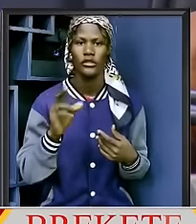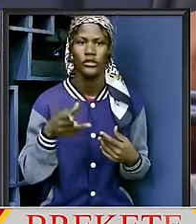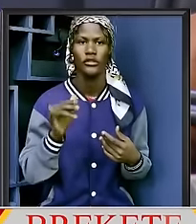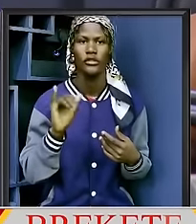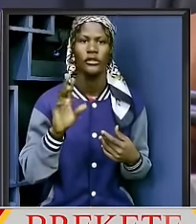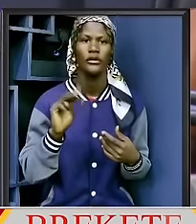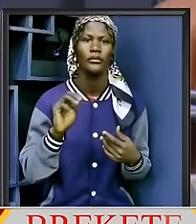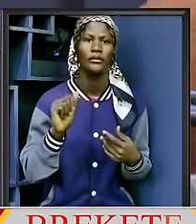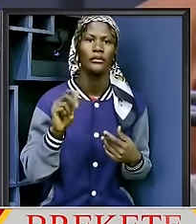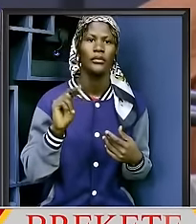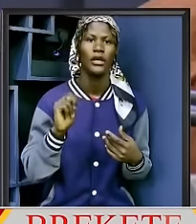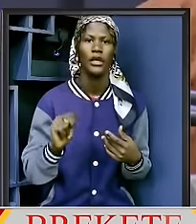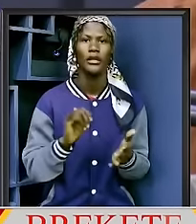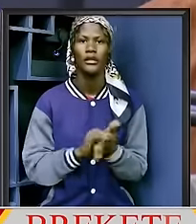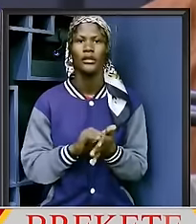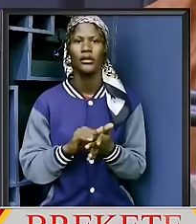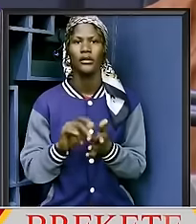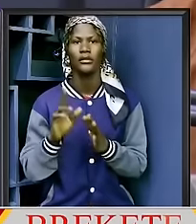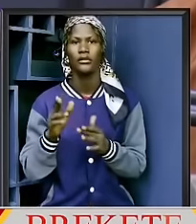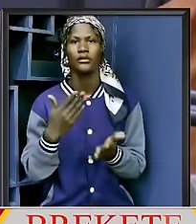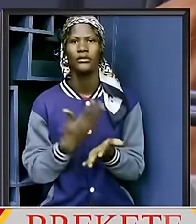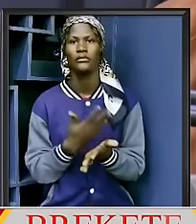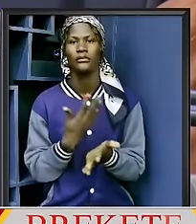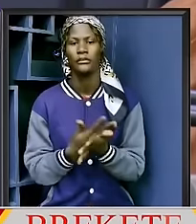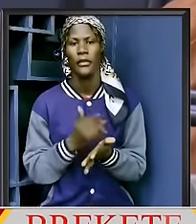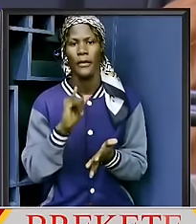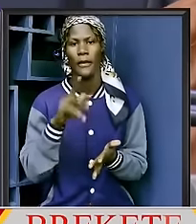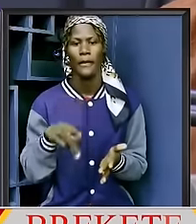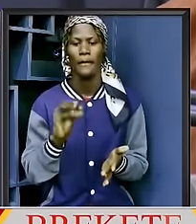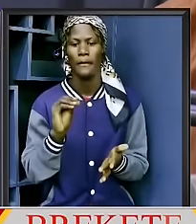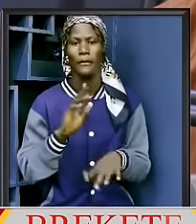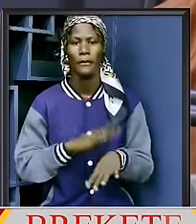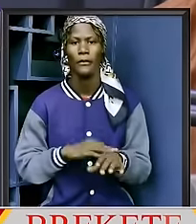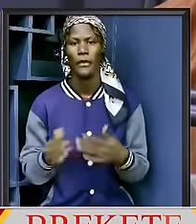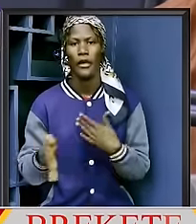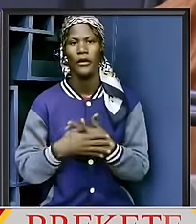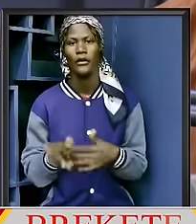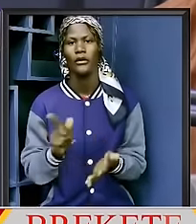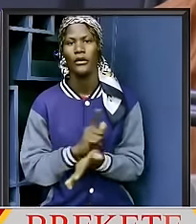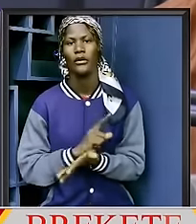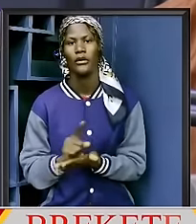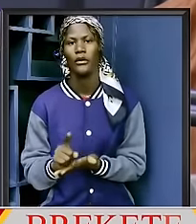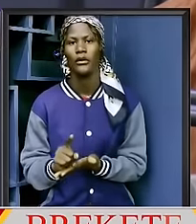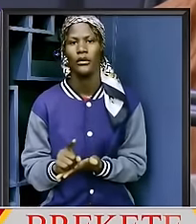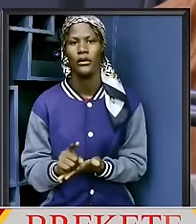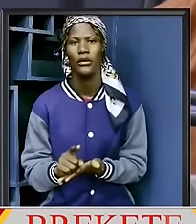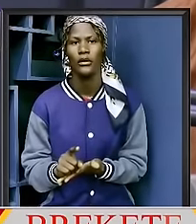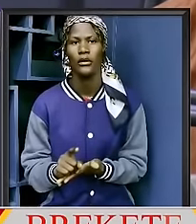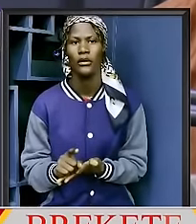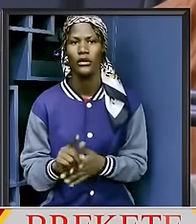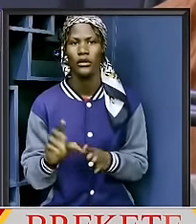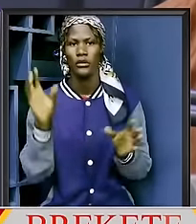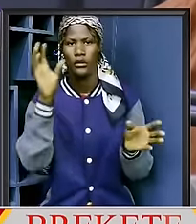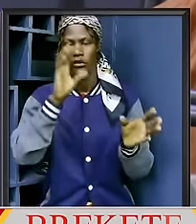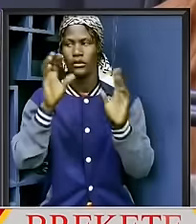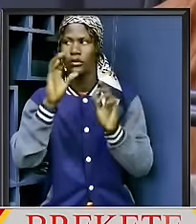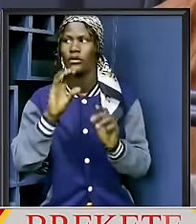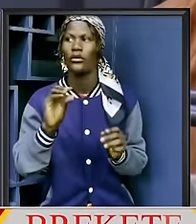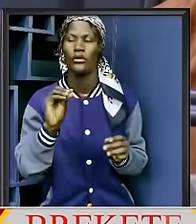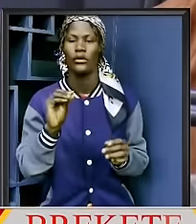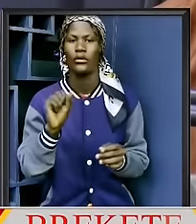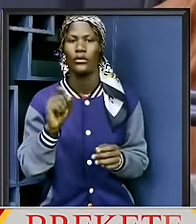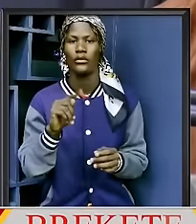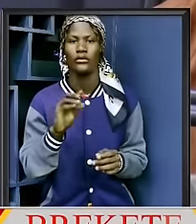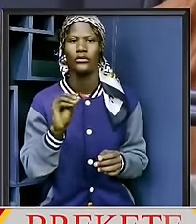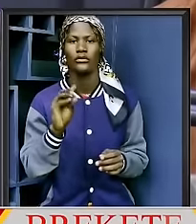then, the IPO called me after a week. Say, madam, have you seen the customer? I said, okay, I cannot even go out